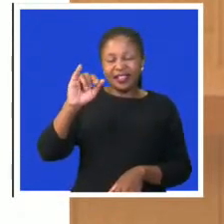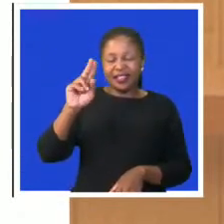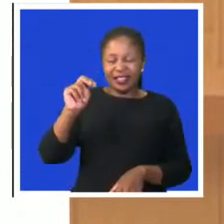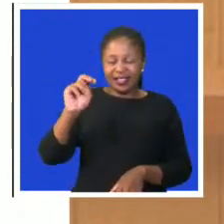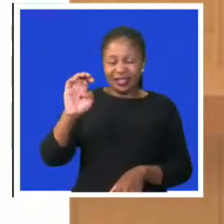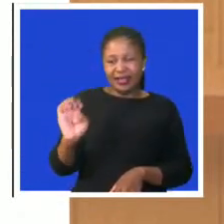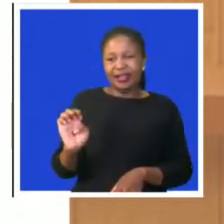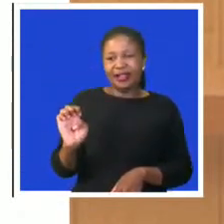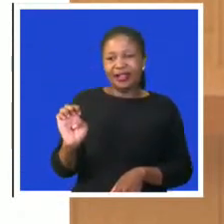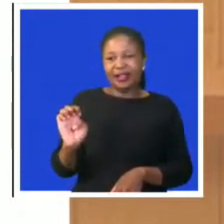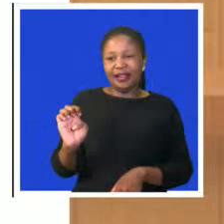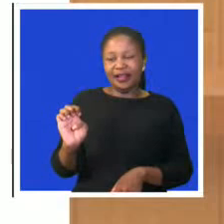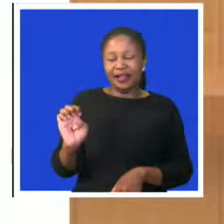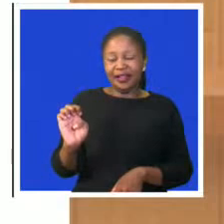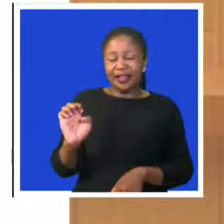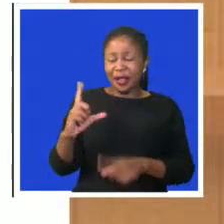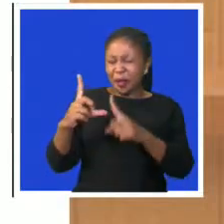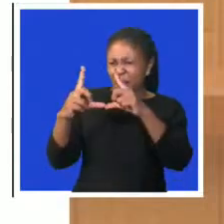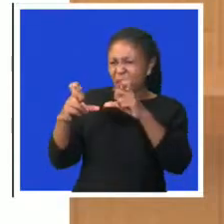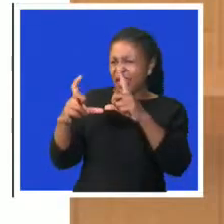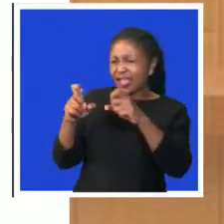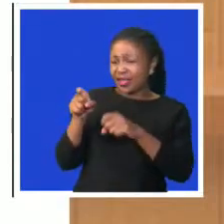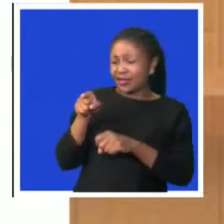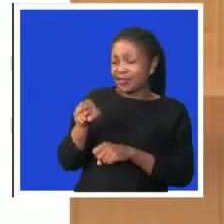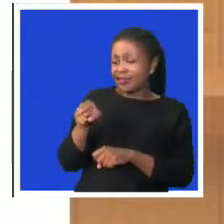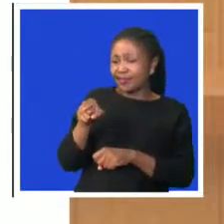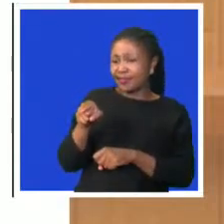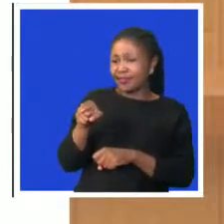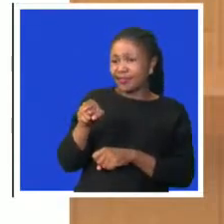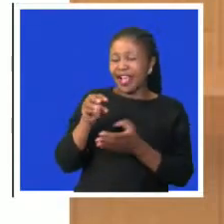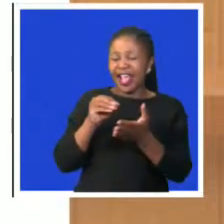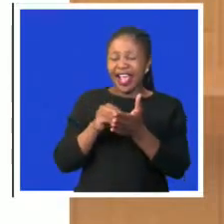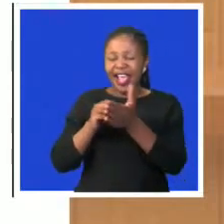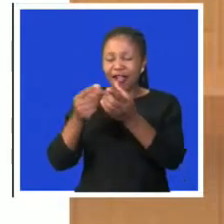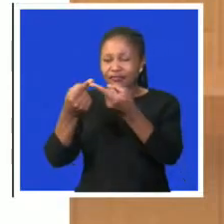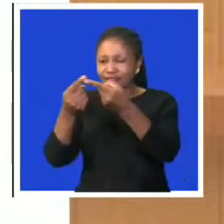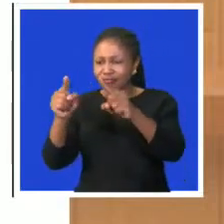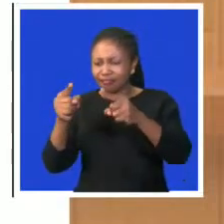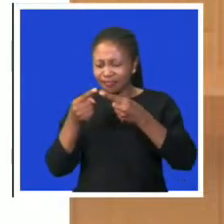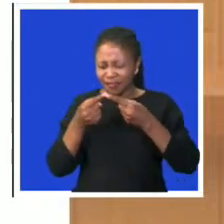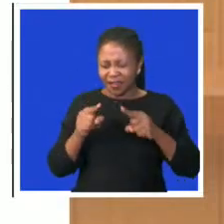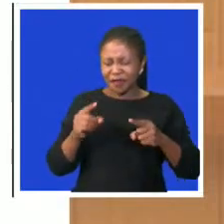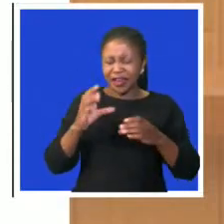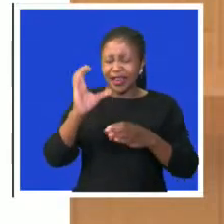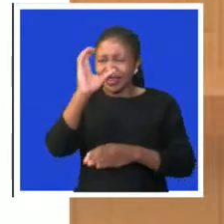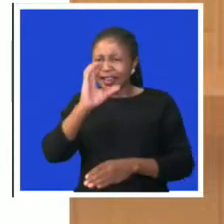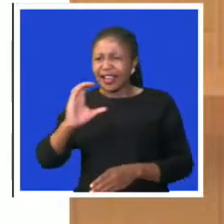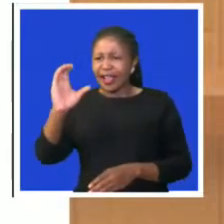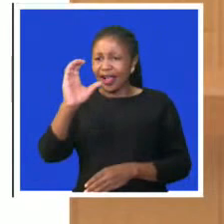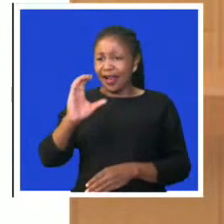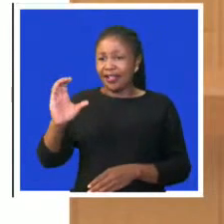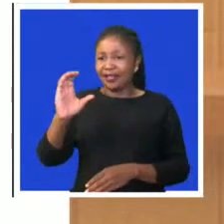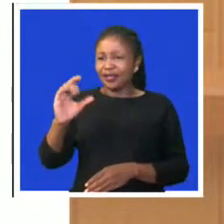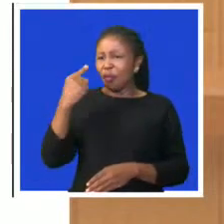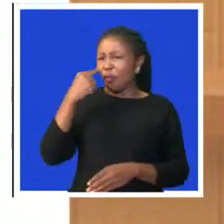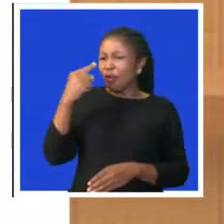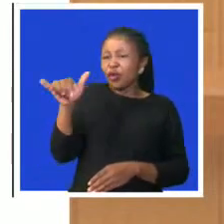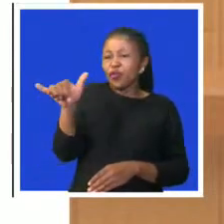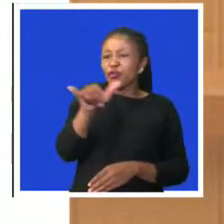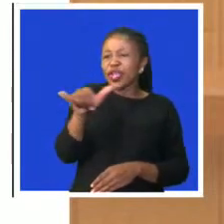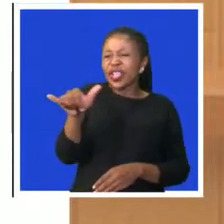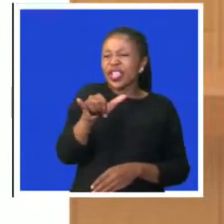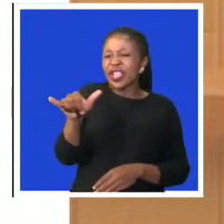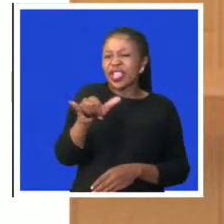see clearly how the kingdoms are divided. Just to point a few, dear Lena, you can